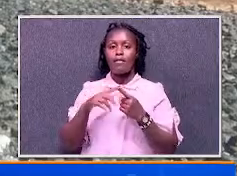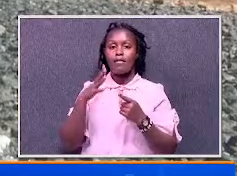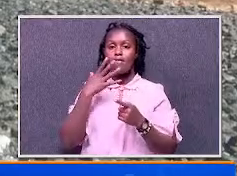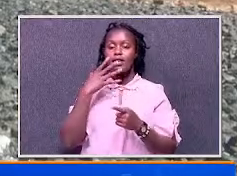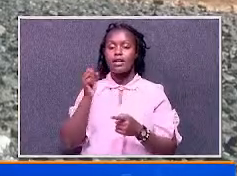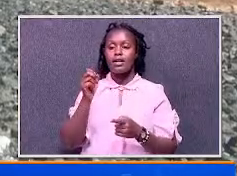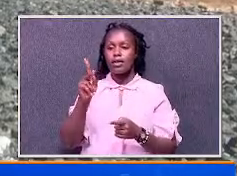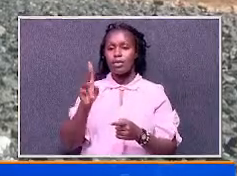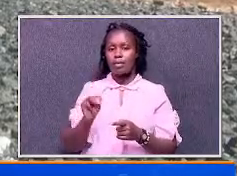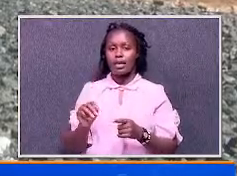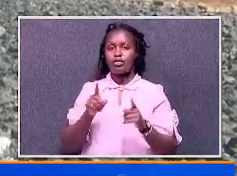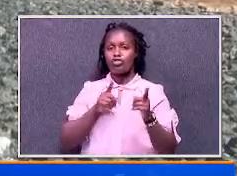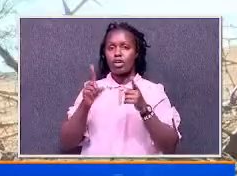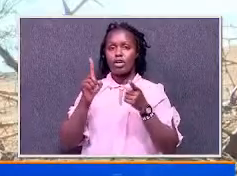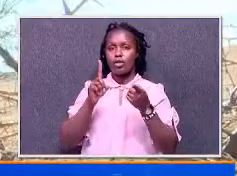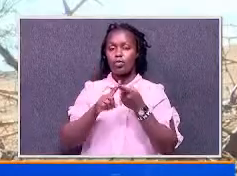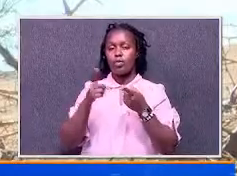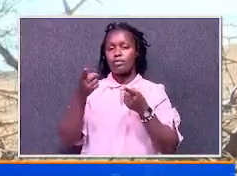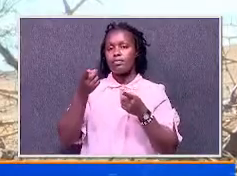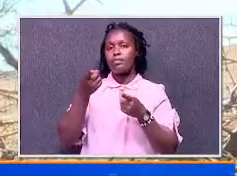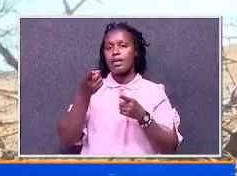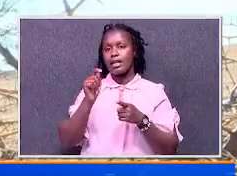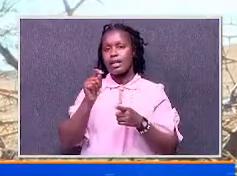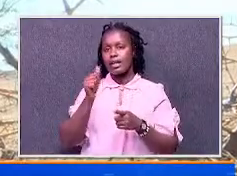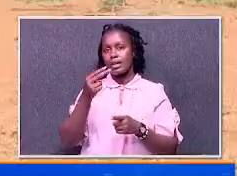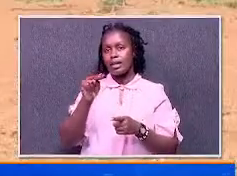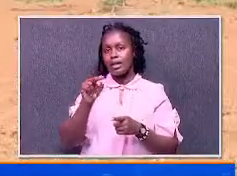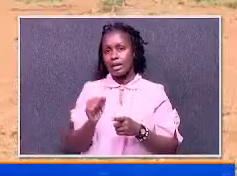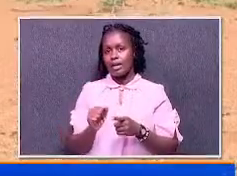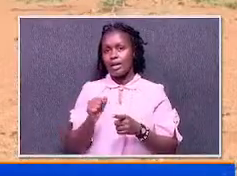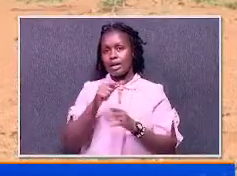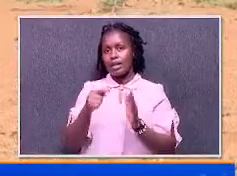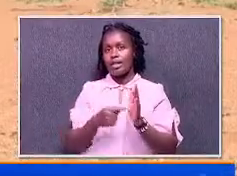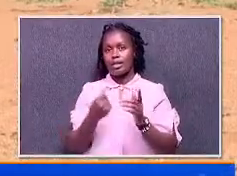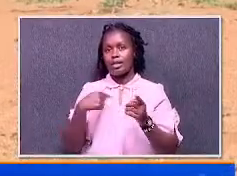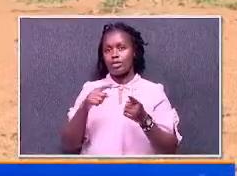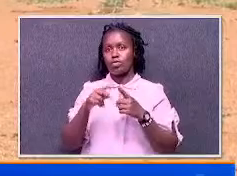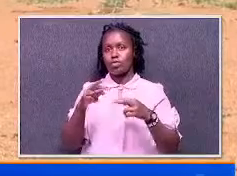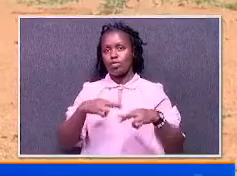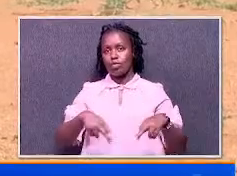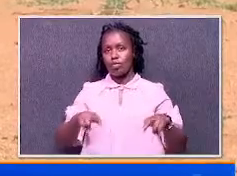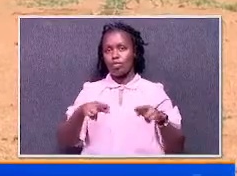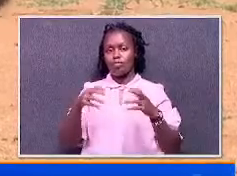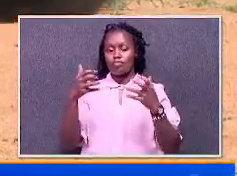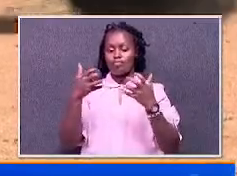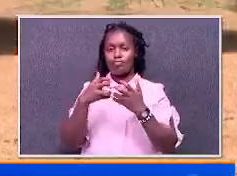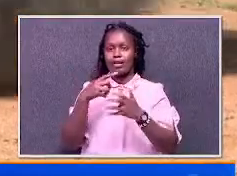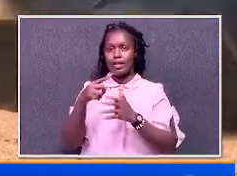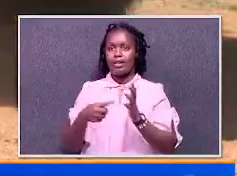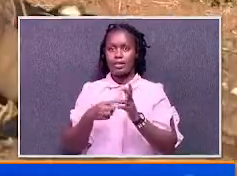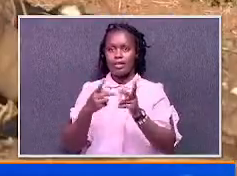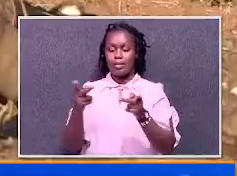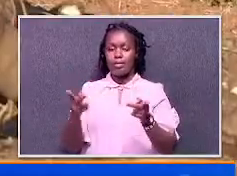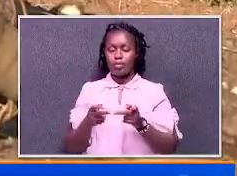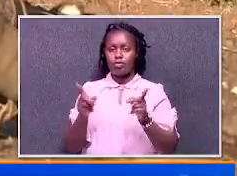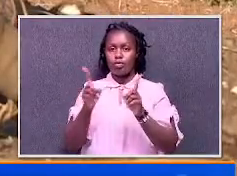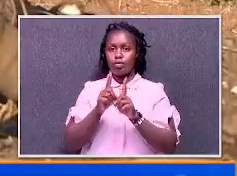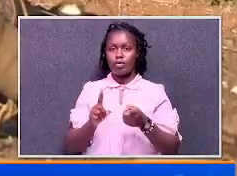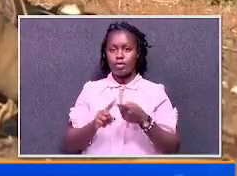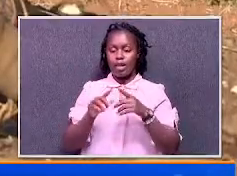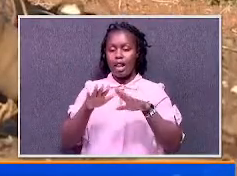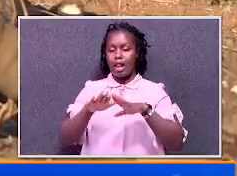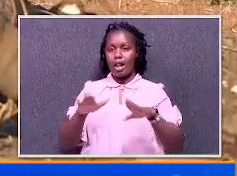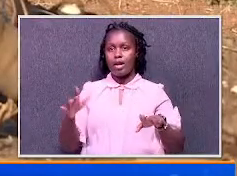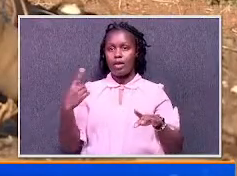journey from Nairobi to Tana River County. This rough road, located in this dry, bare and barren land